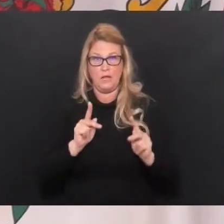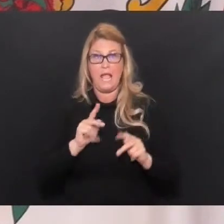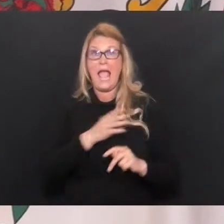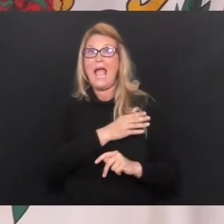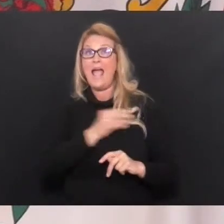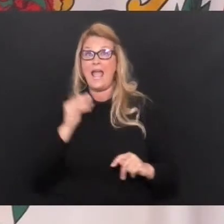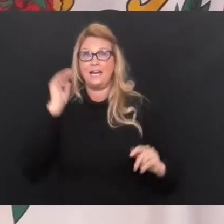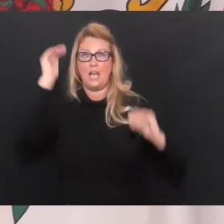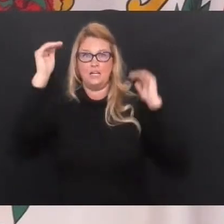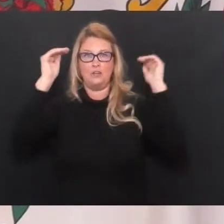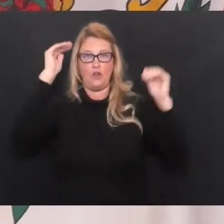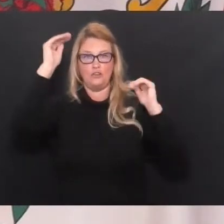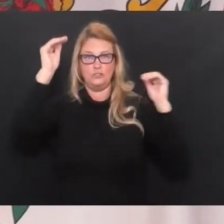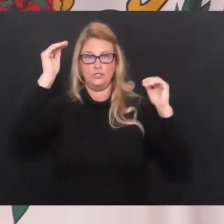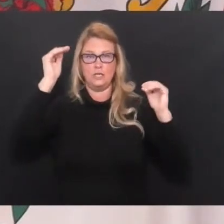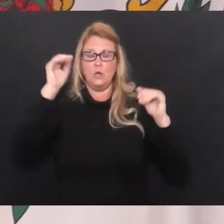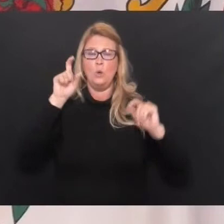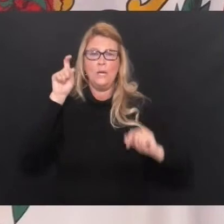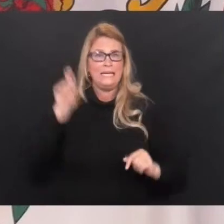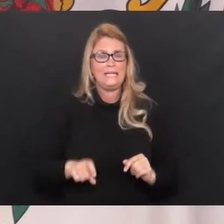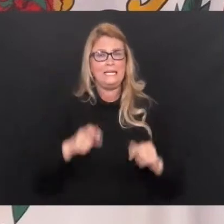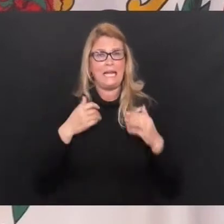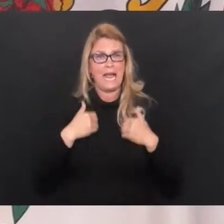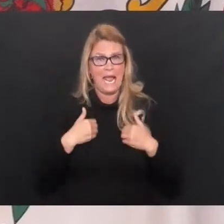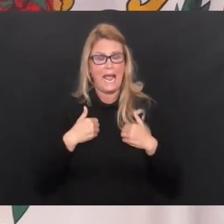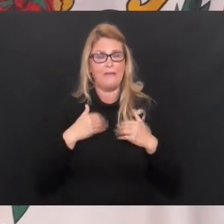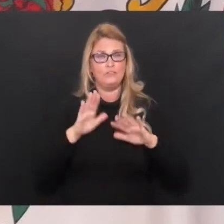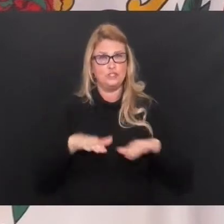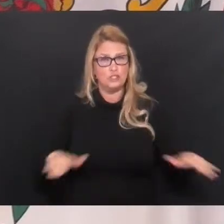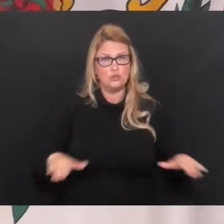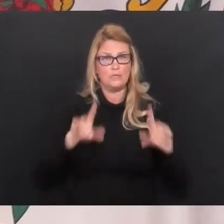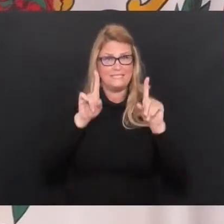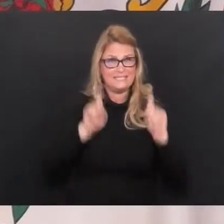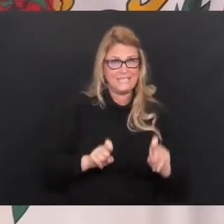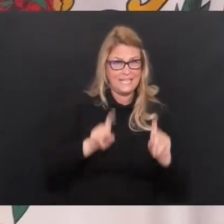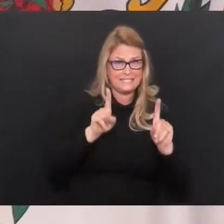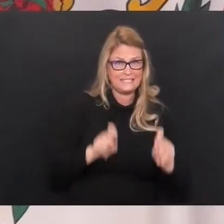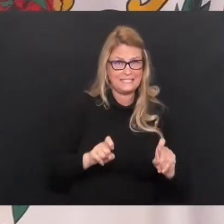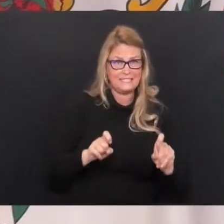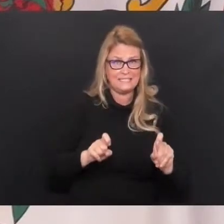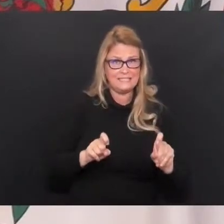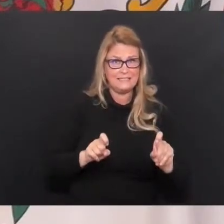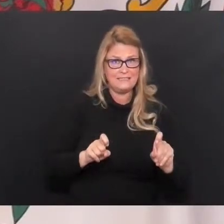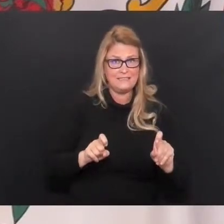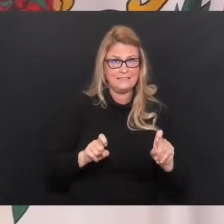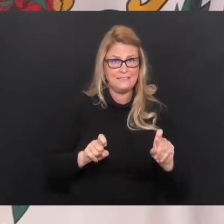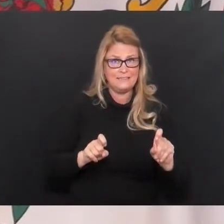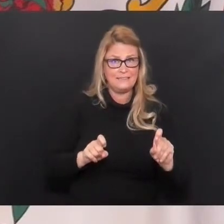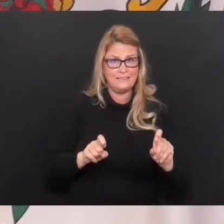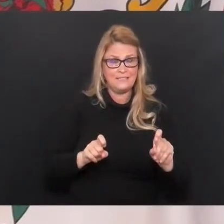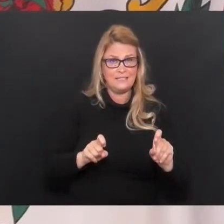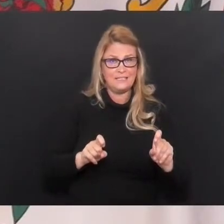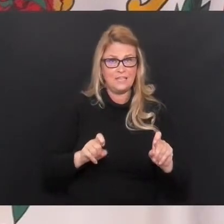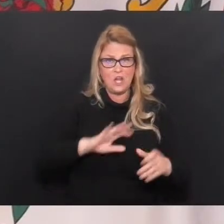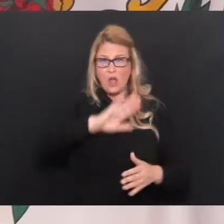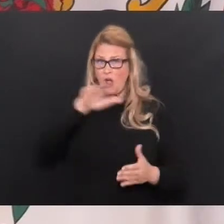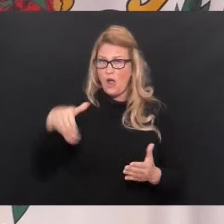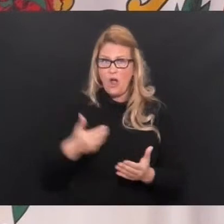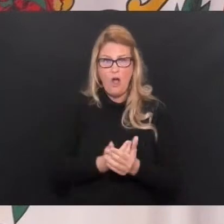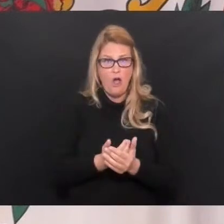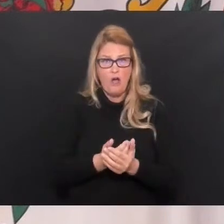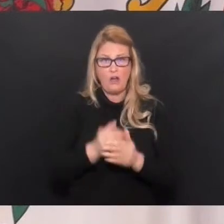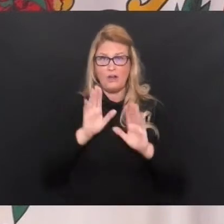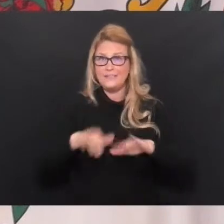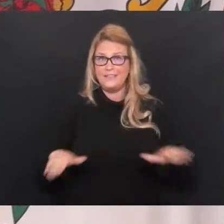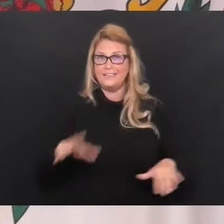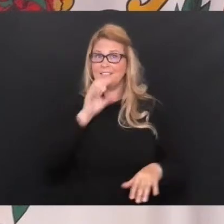we've got to get our children tested. We have got to get our children tested. All kids 16